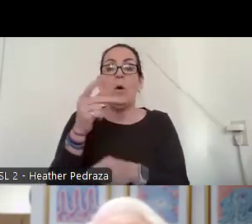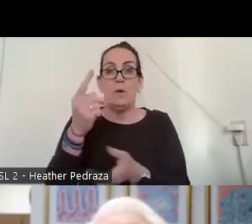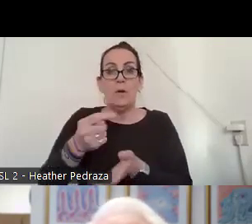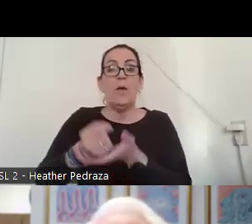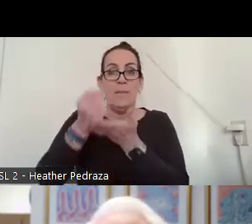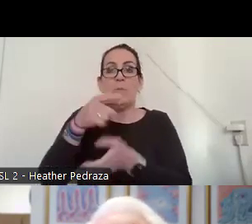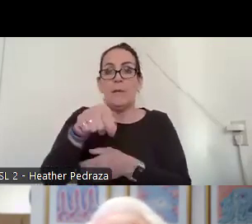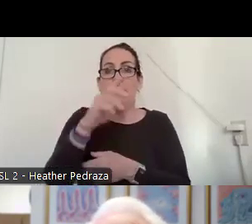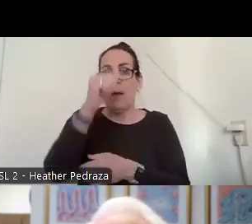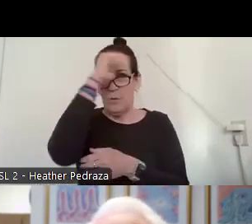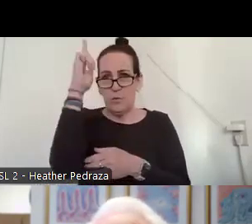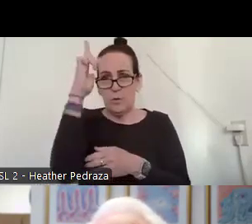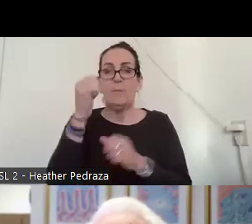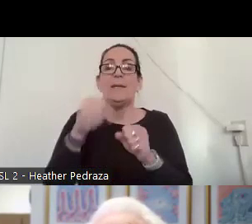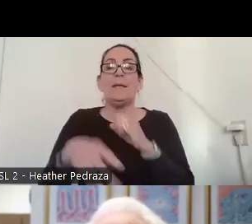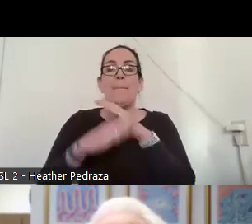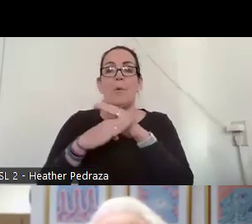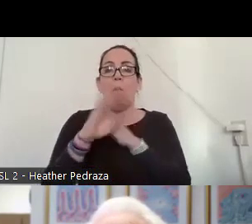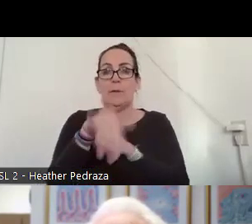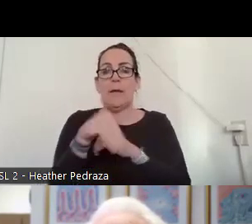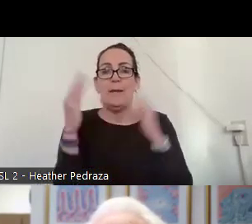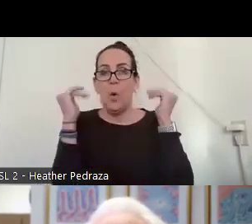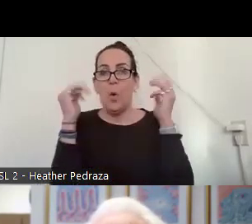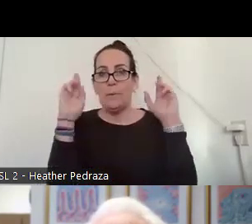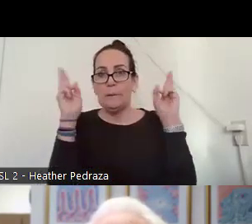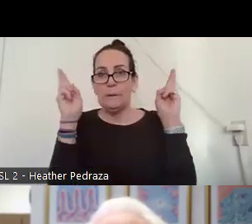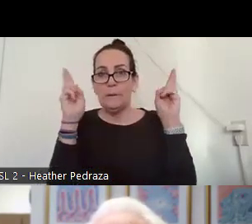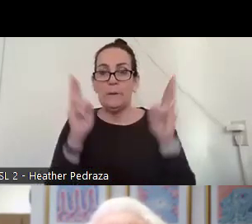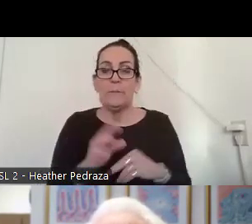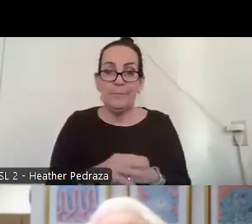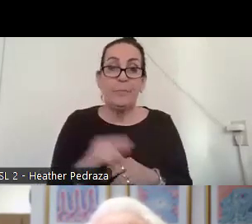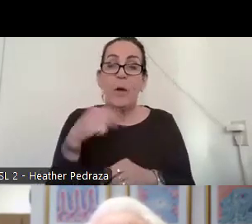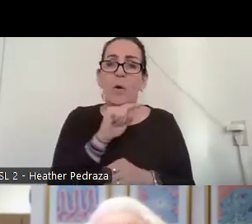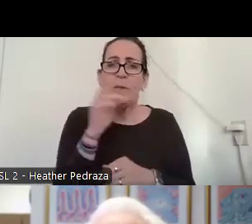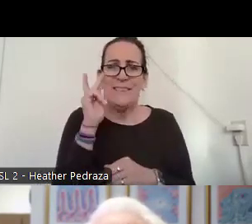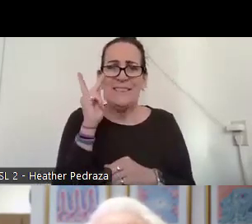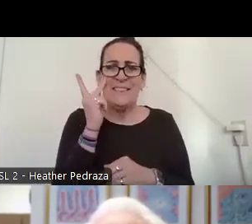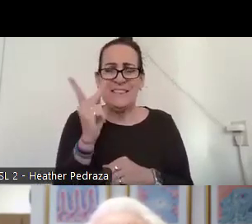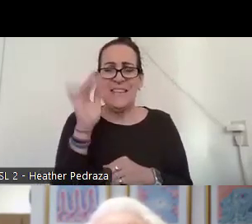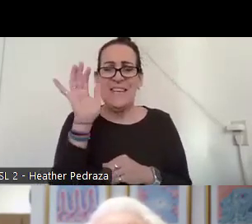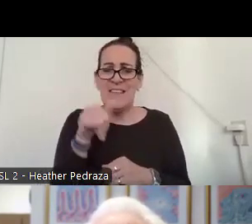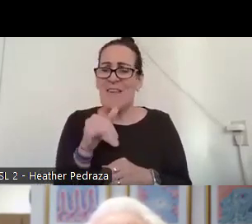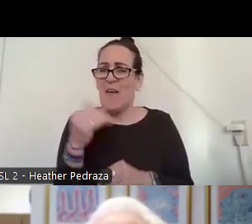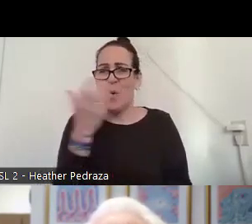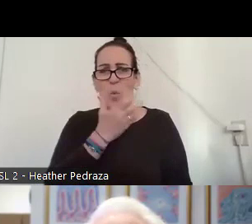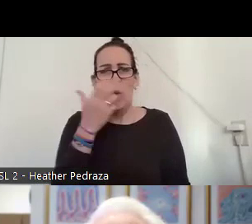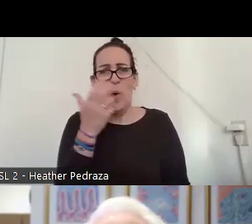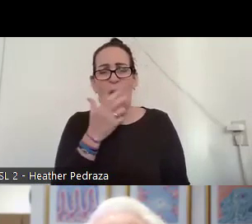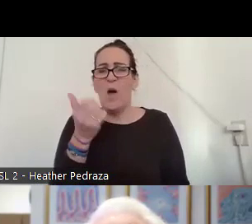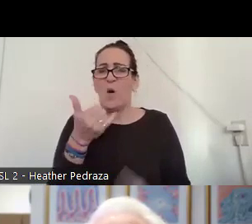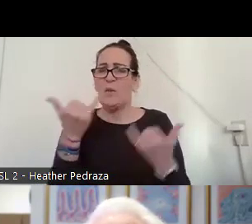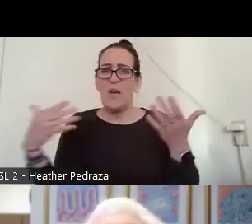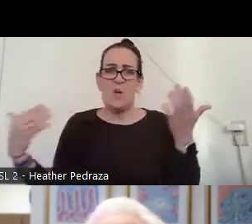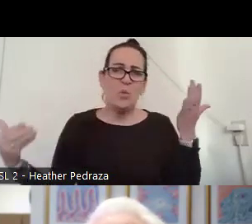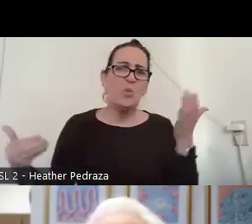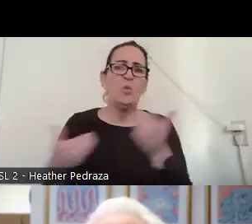it. So we see this incredible wave of new cases of Alzheimer's disease, and our